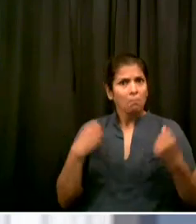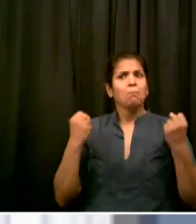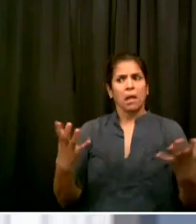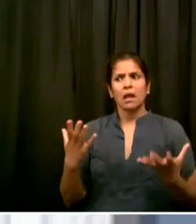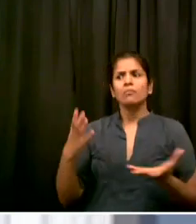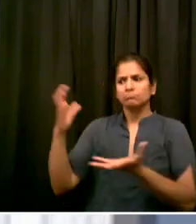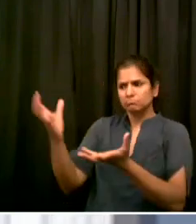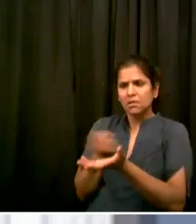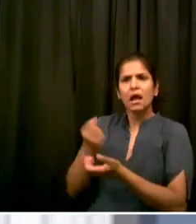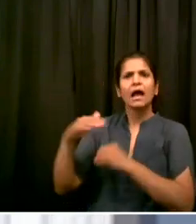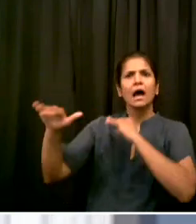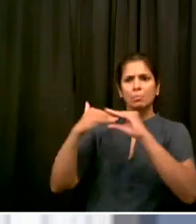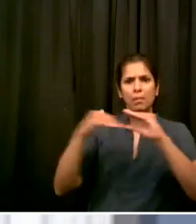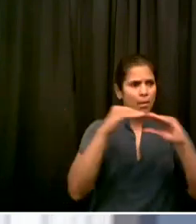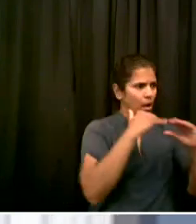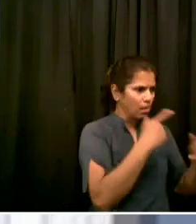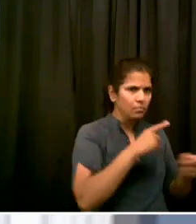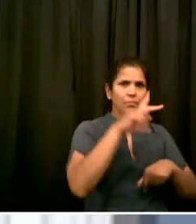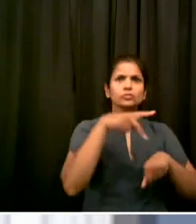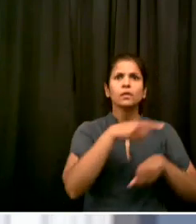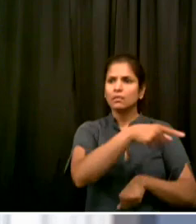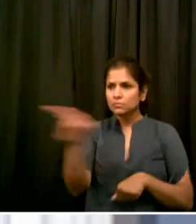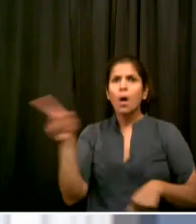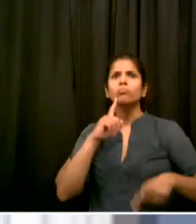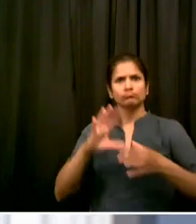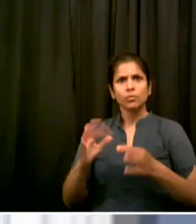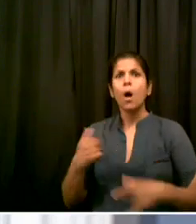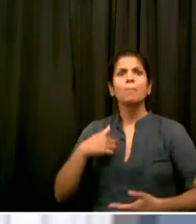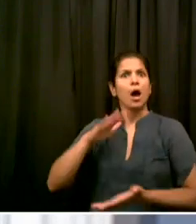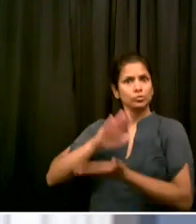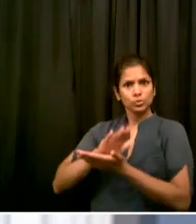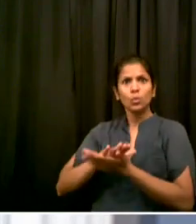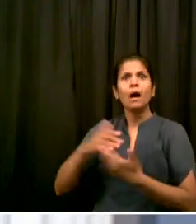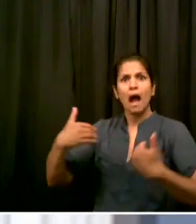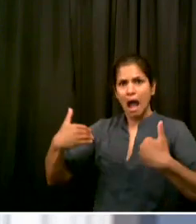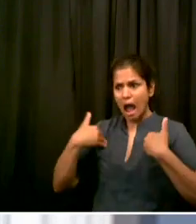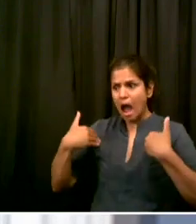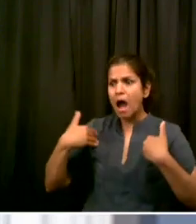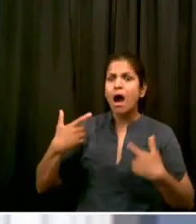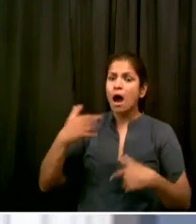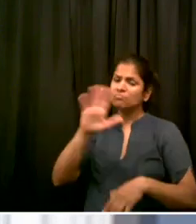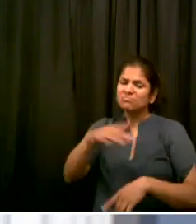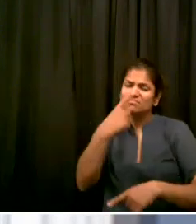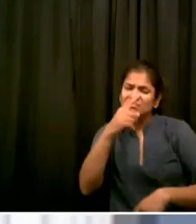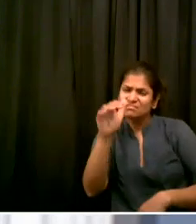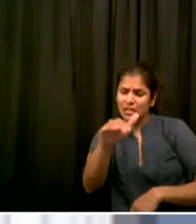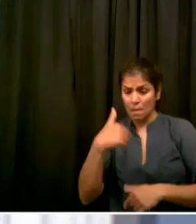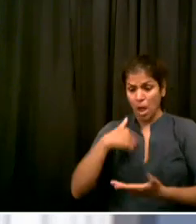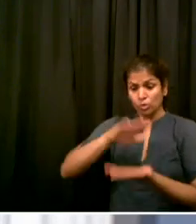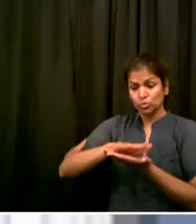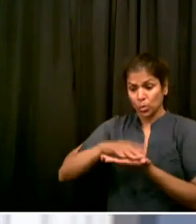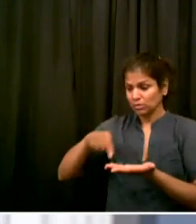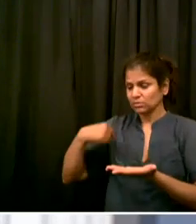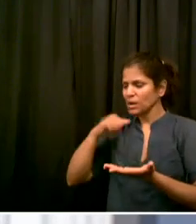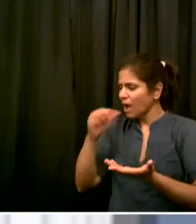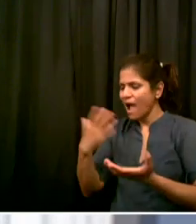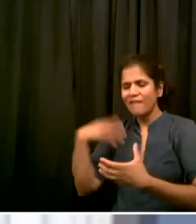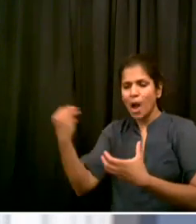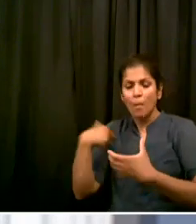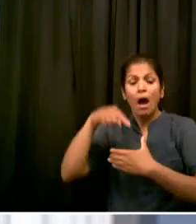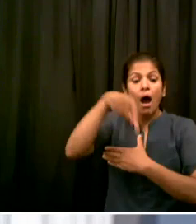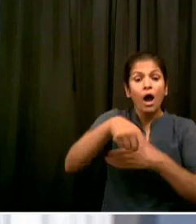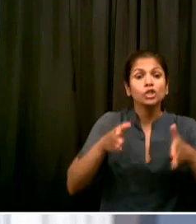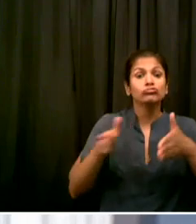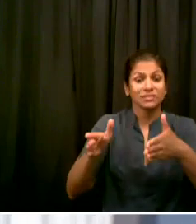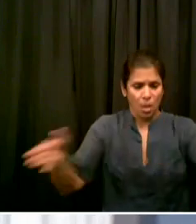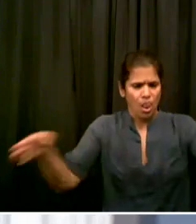can shut this street down, or if we could set up tents in the park. All of that has gone into really supporting